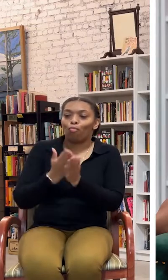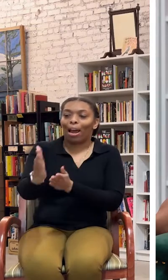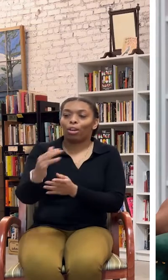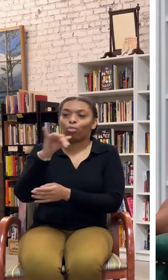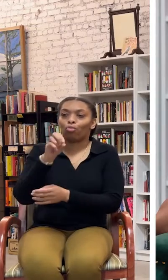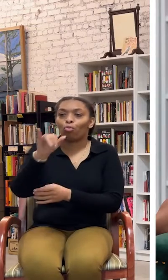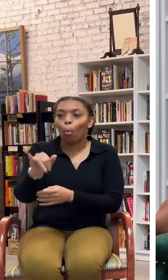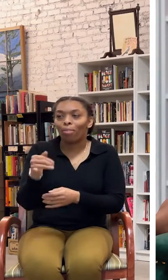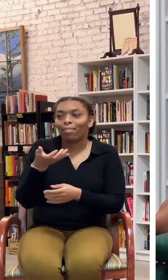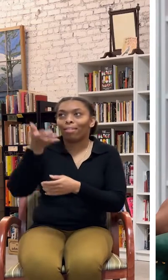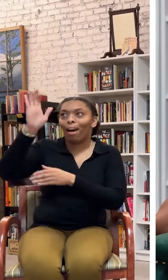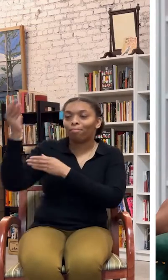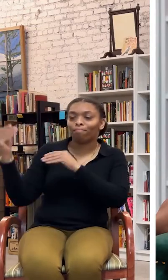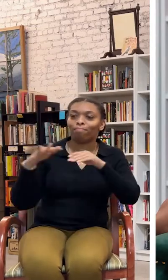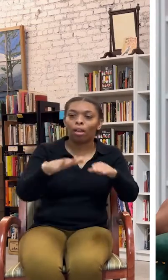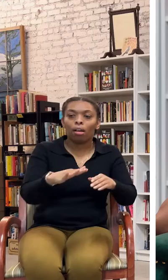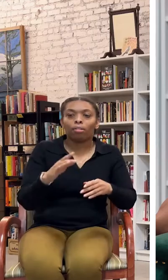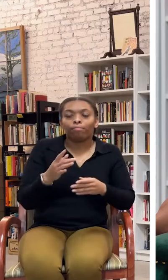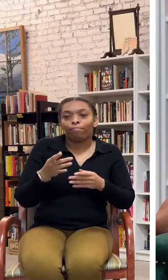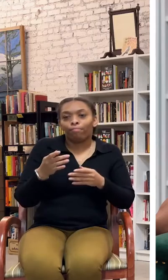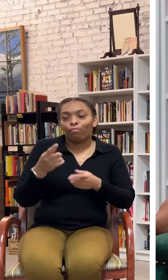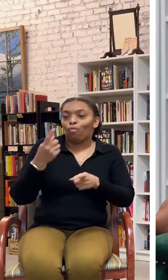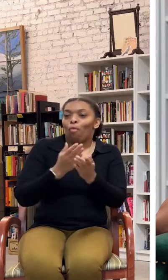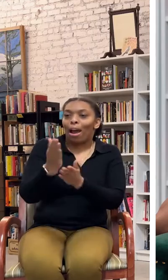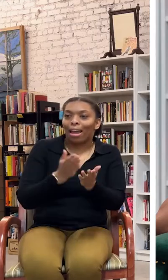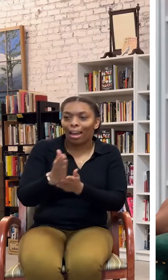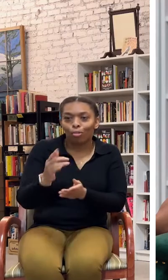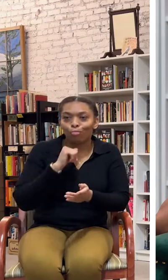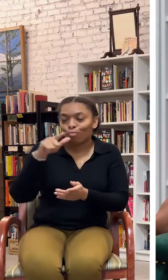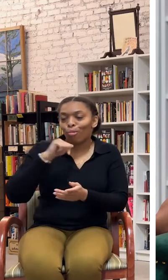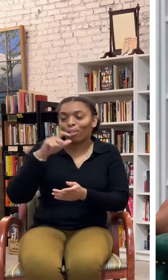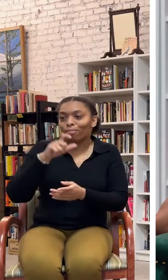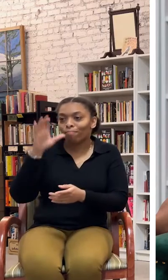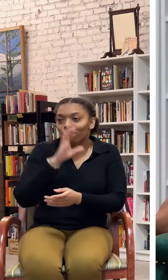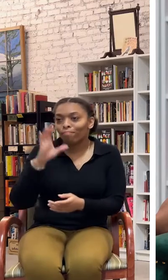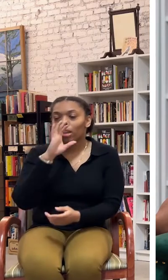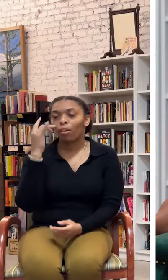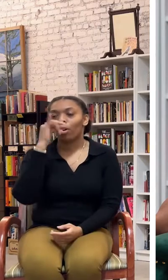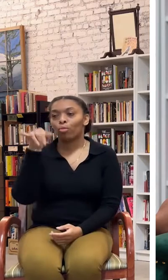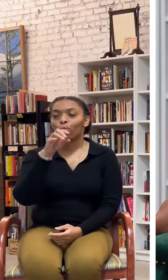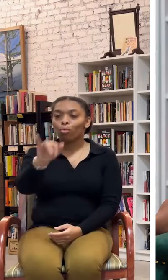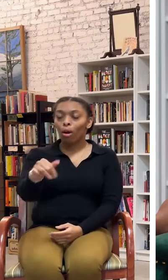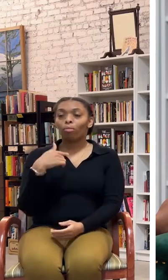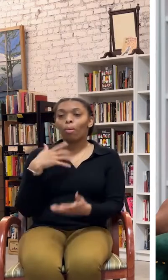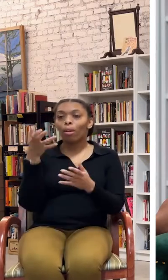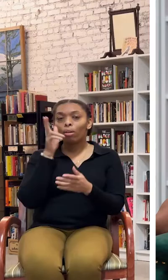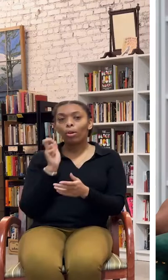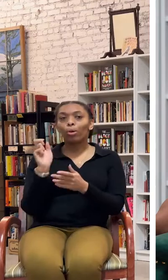our God-given right. This isn't something that you need to go out there seeking. And I would like to hear you talk